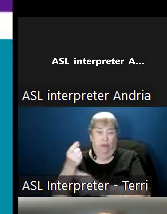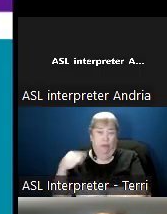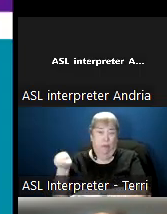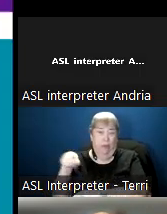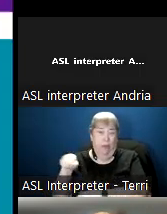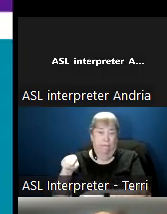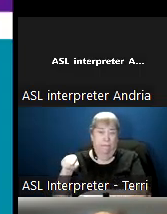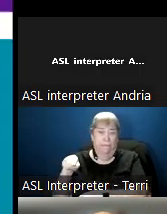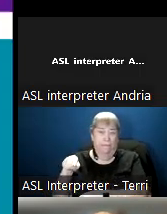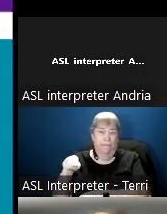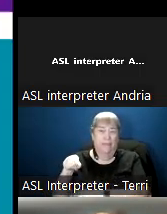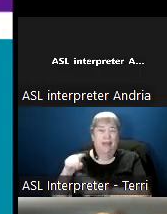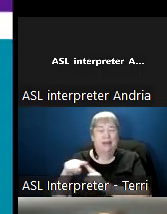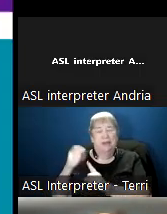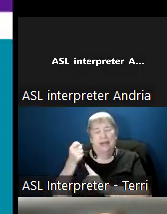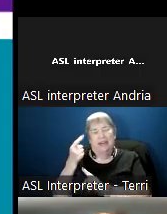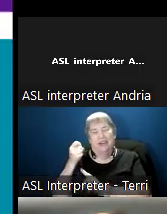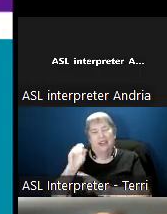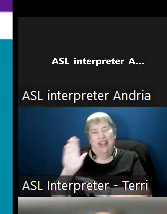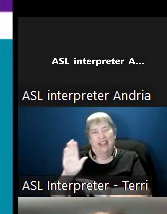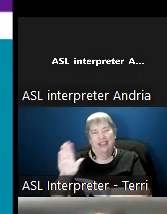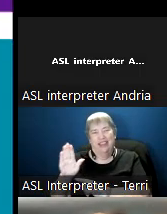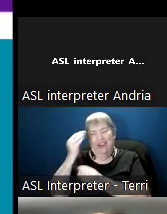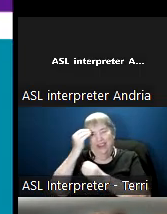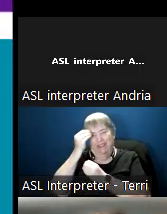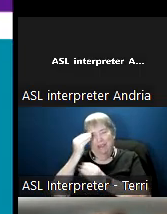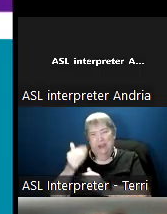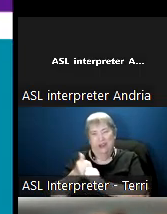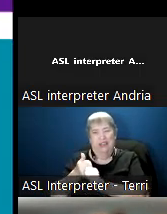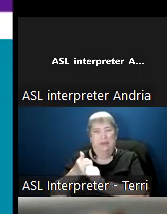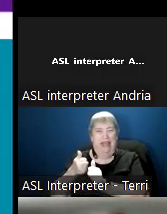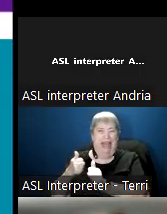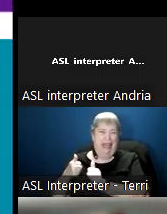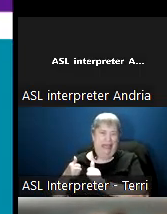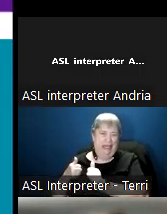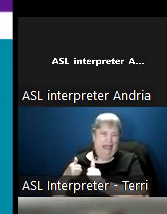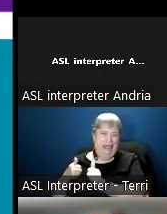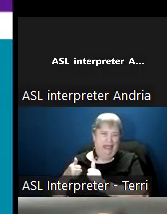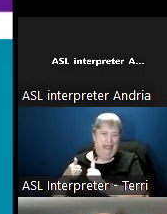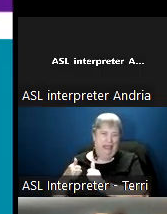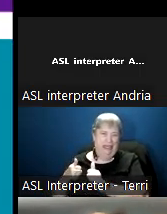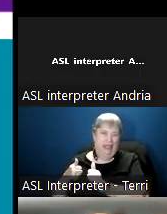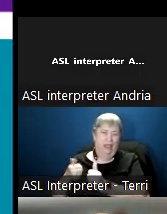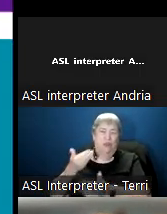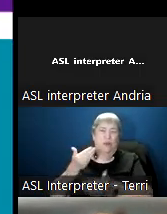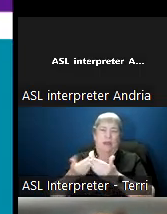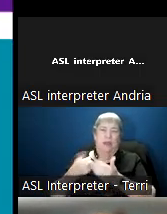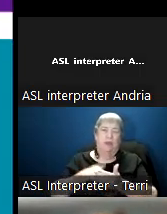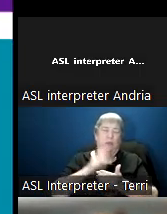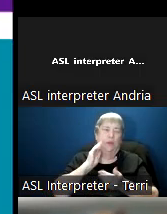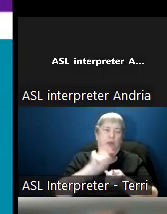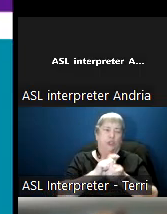Their data is a little behind ours, so this is why we might wind up changing our release date of